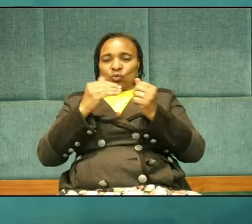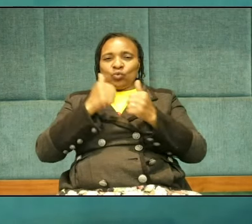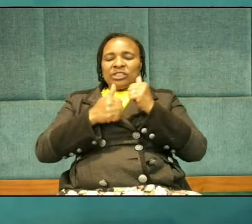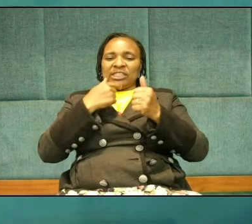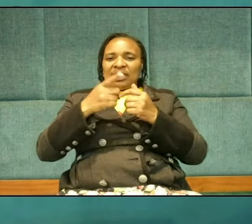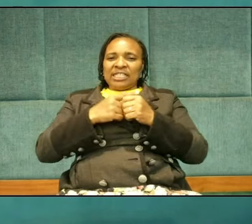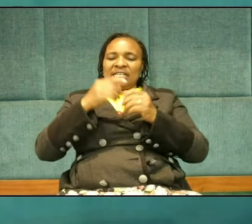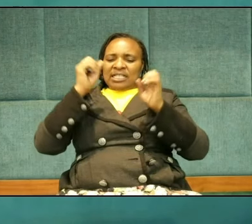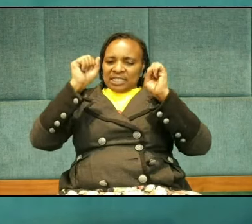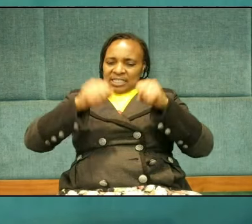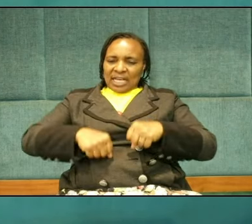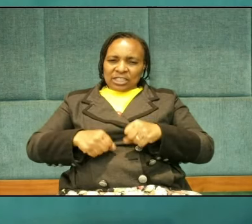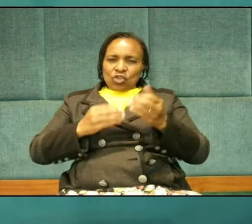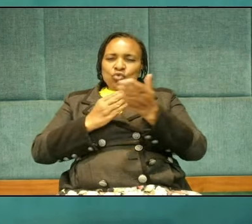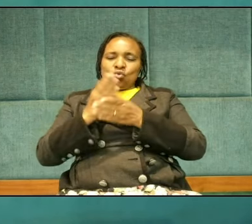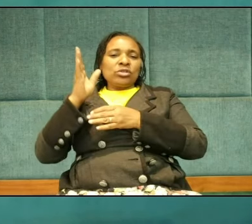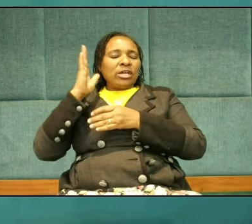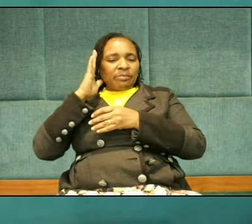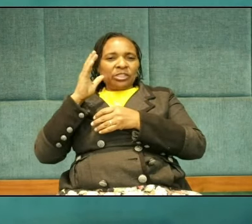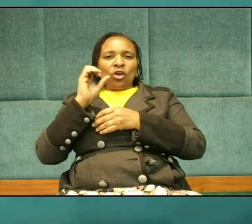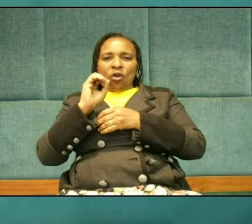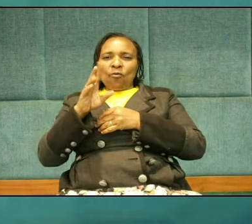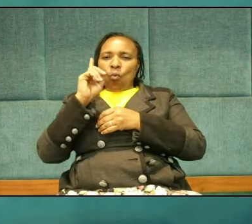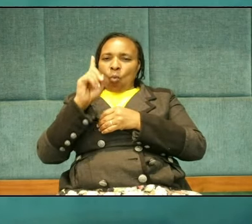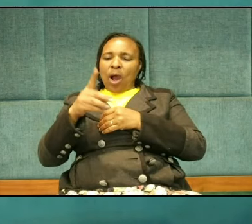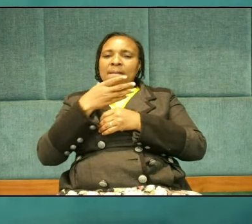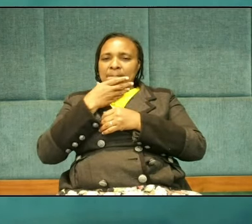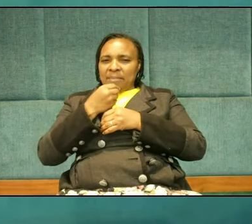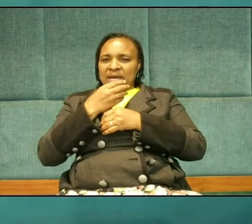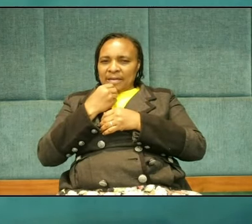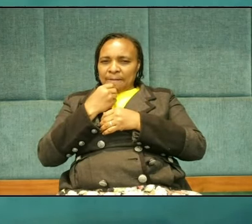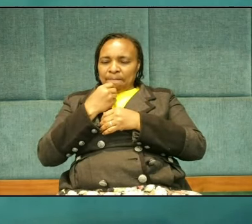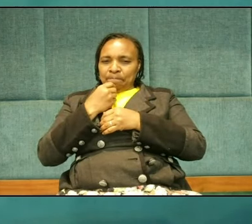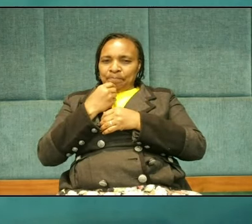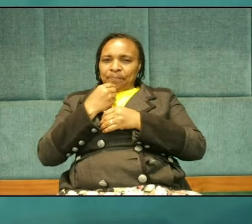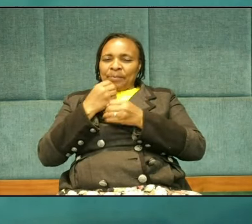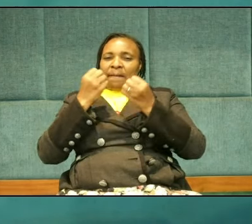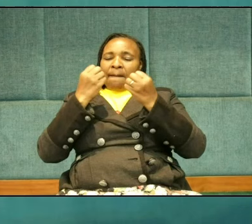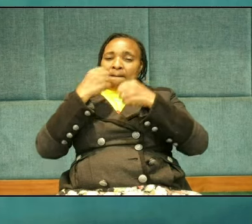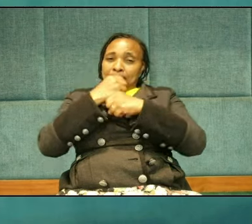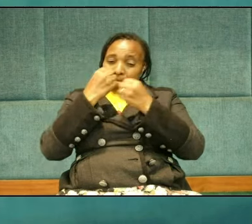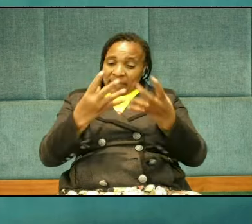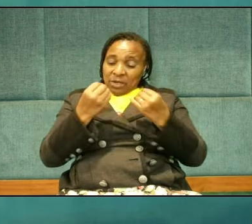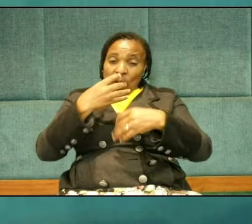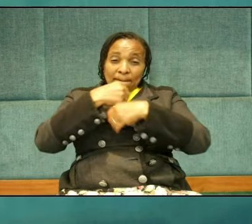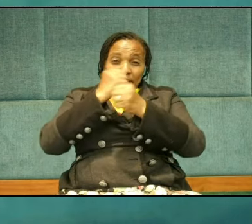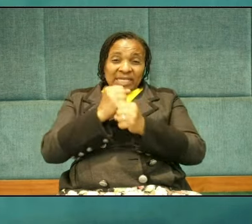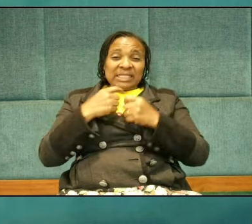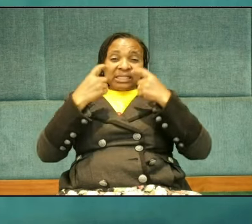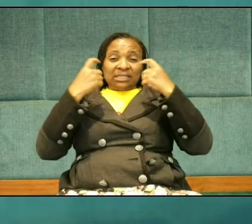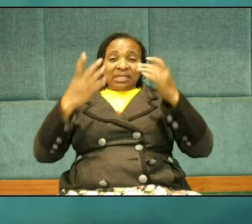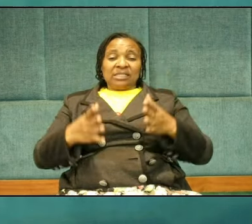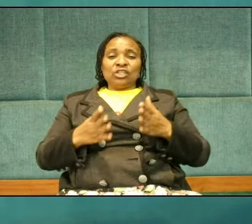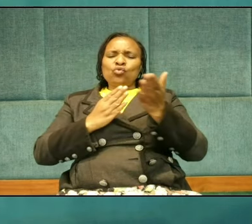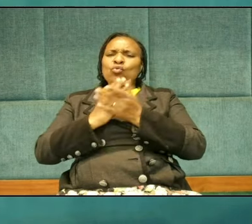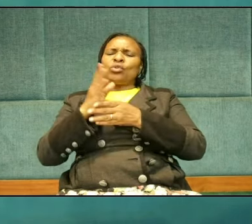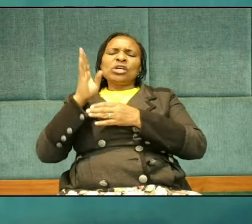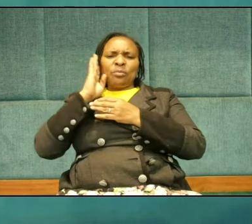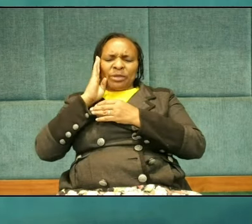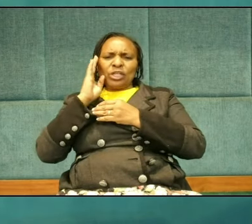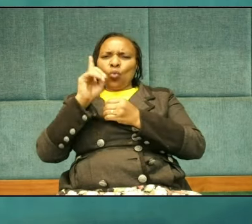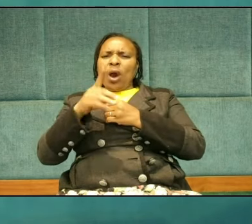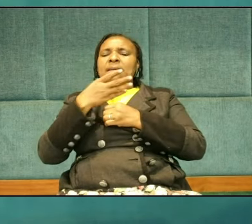"For just as through the obedience of the one man the many were made sinners, so also through the obedience of